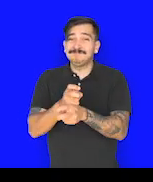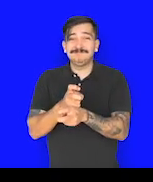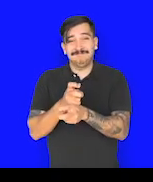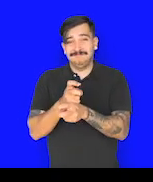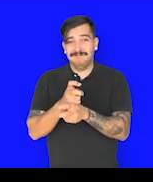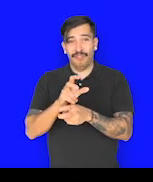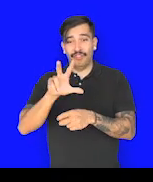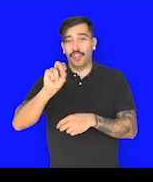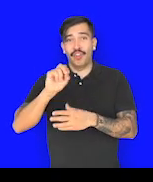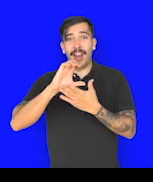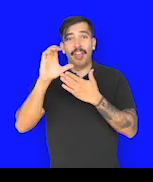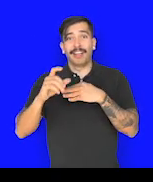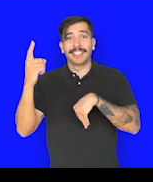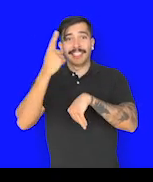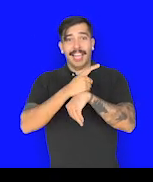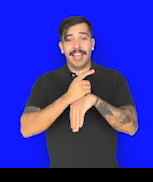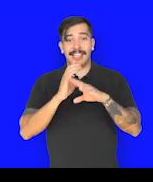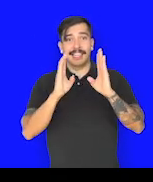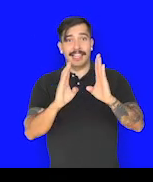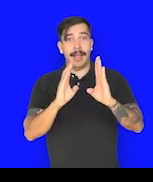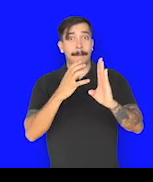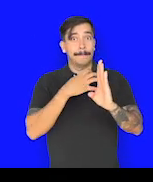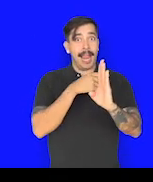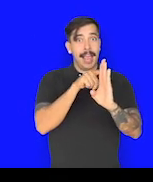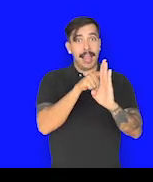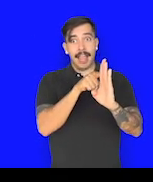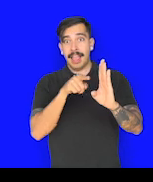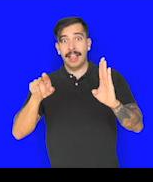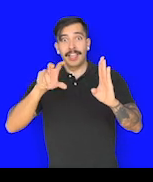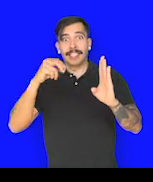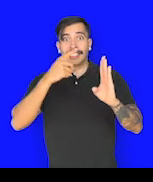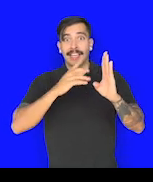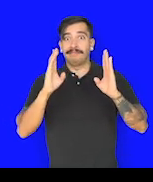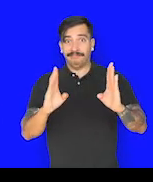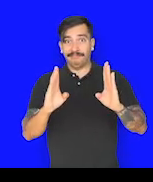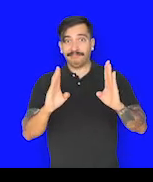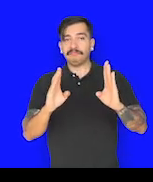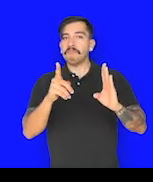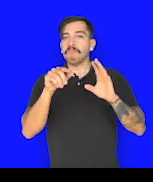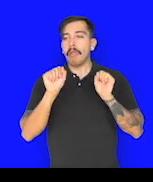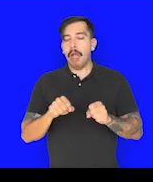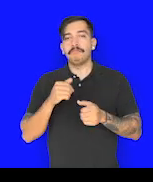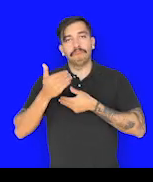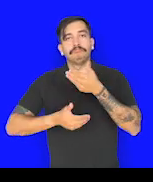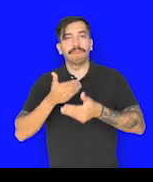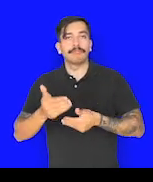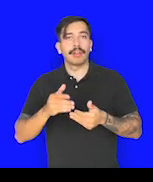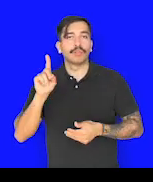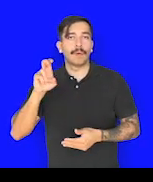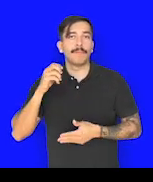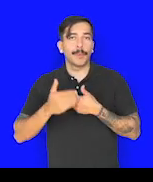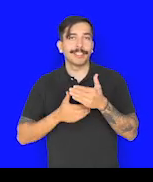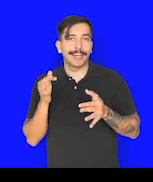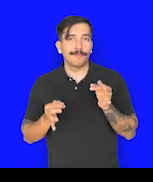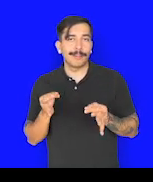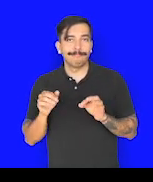within 30 calendar days of your due process complaint being filed, you may proceed to a due process